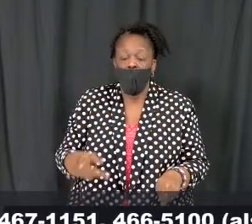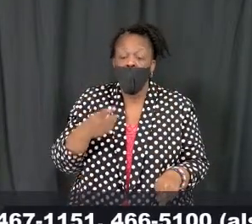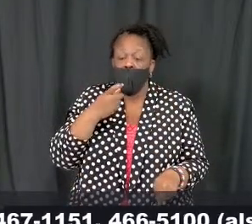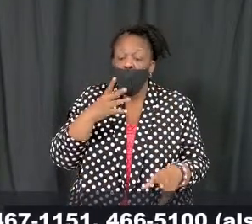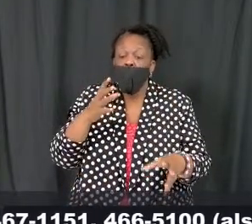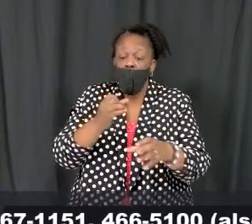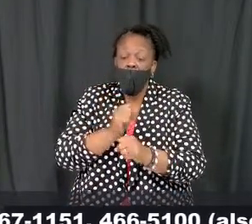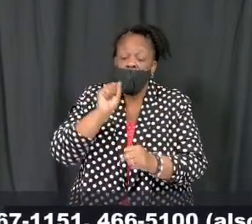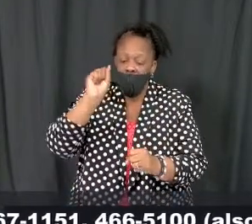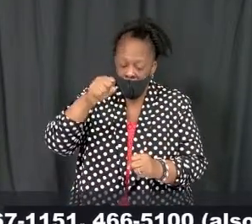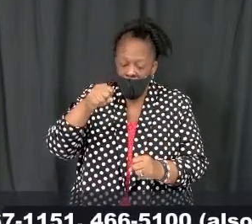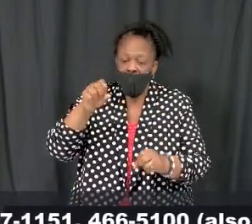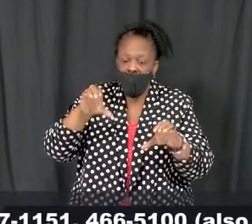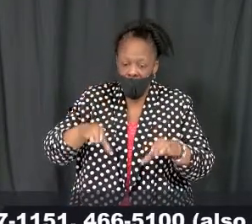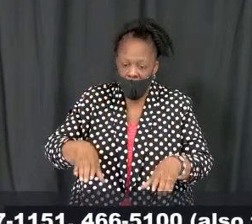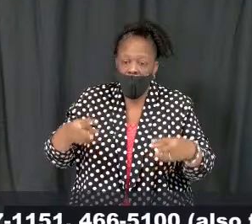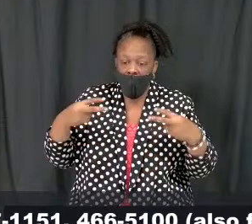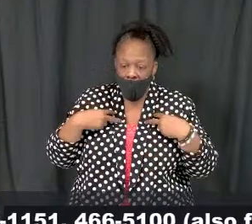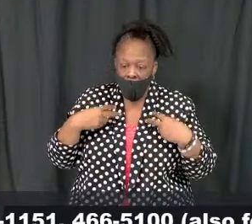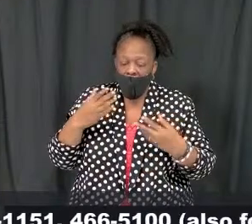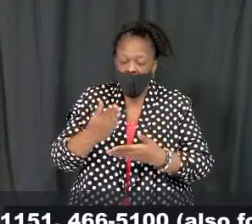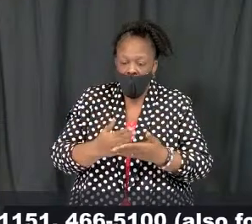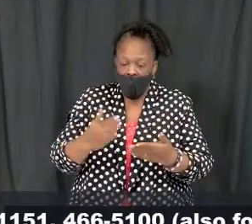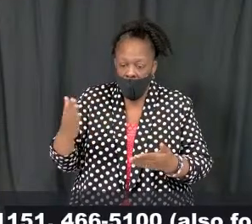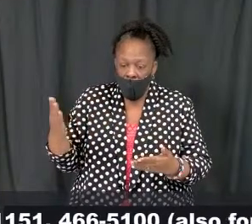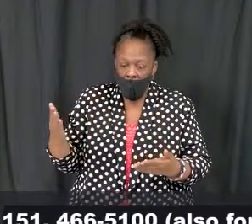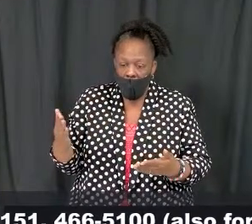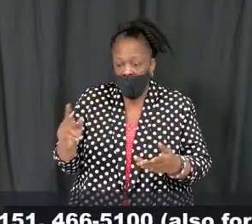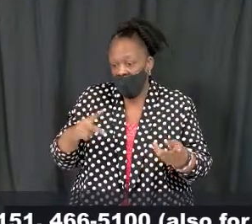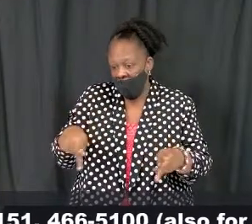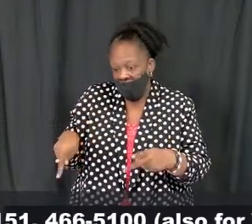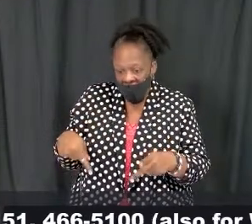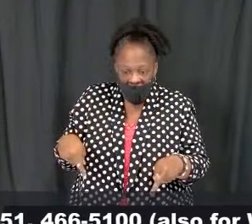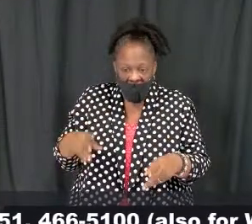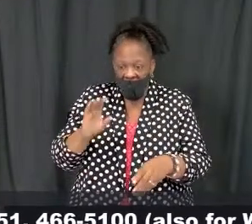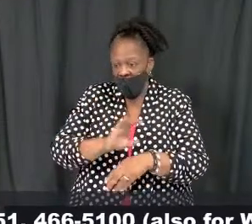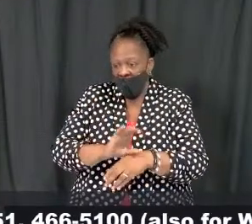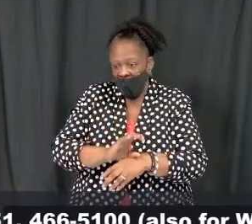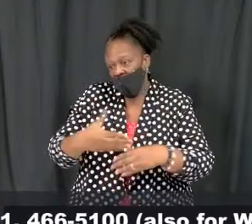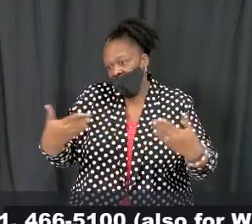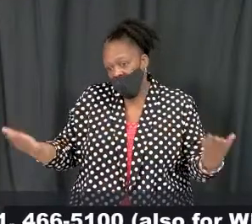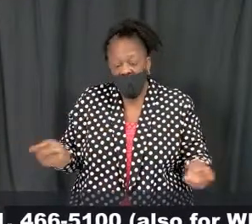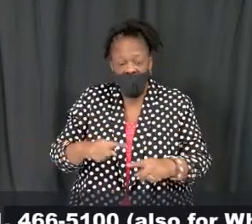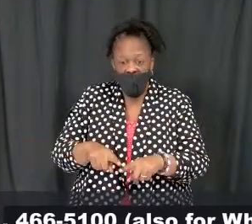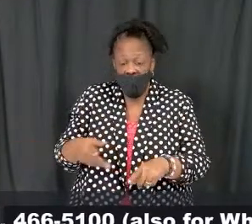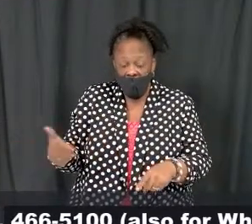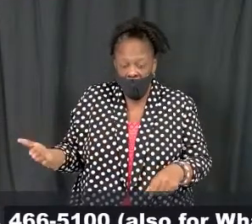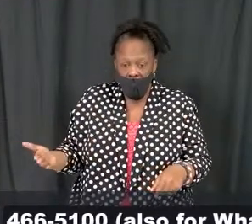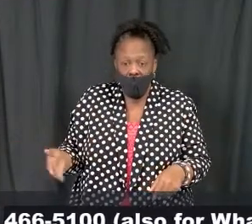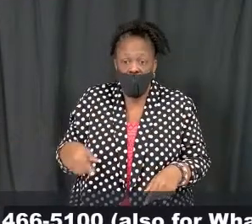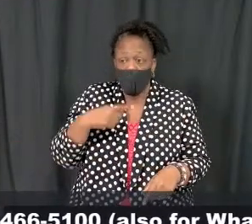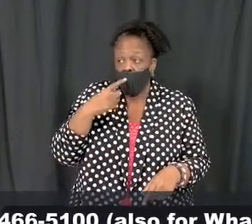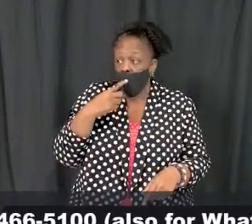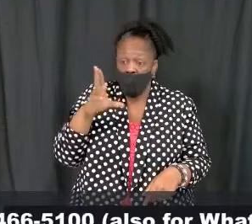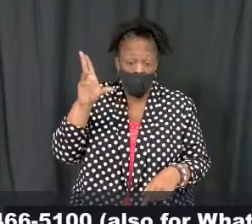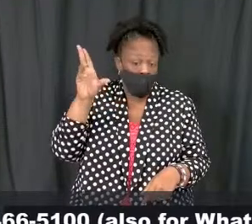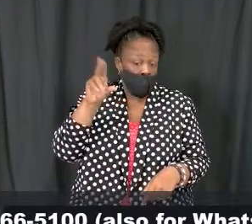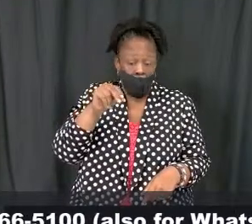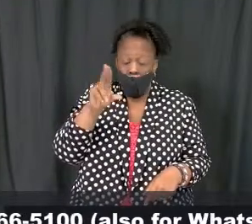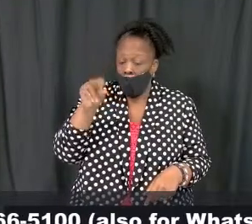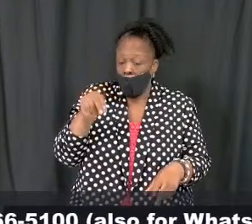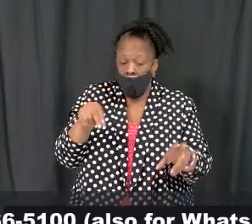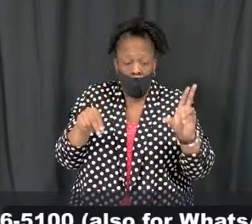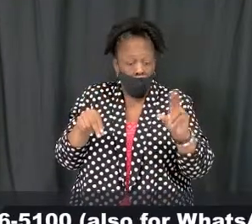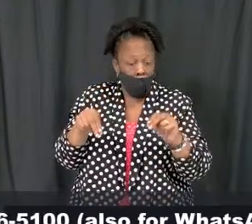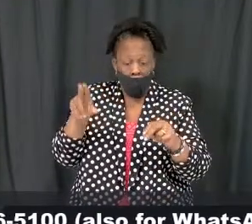shortly reflecting this withdrawal of your permission. Please note also that spectators will not be allowed